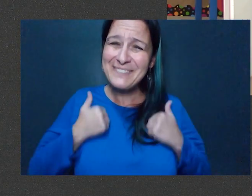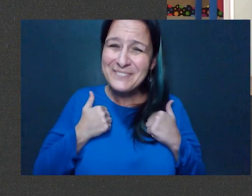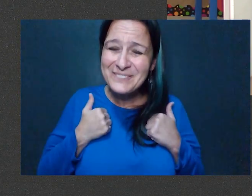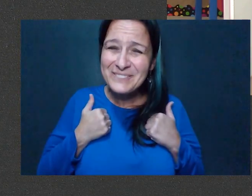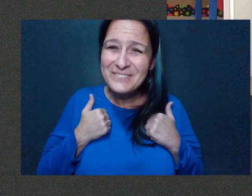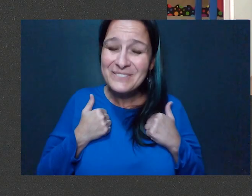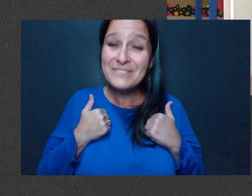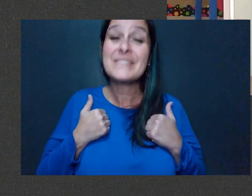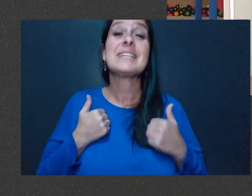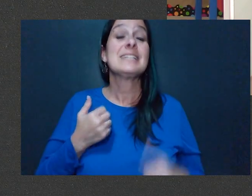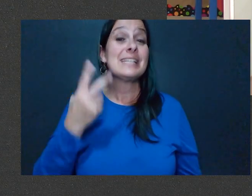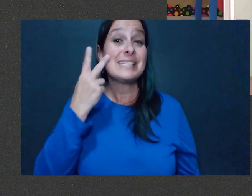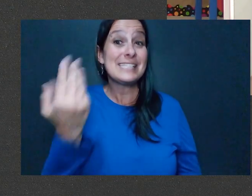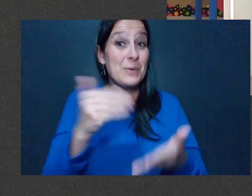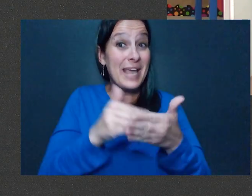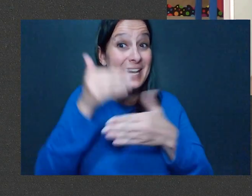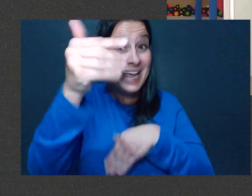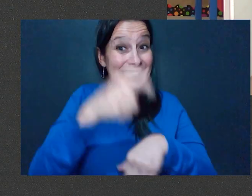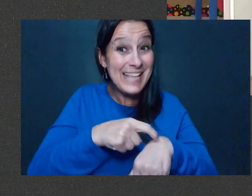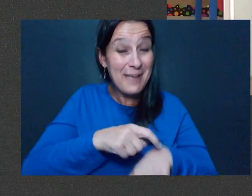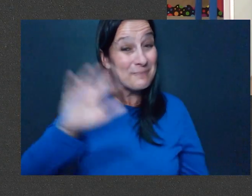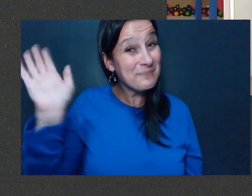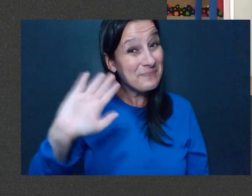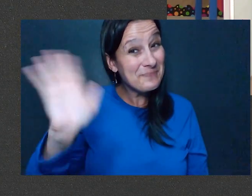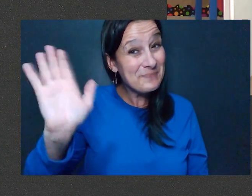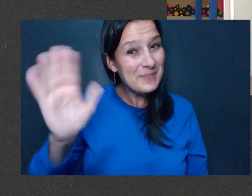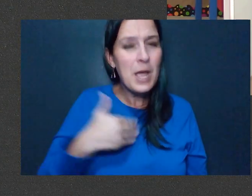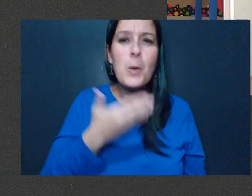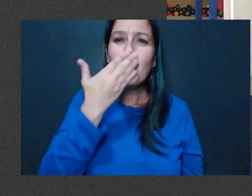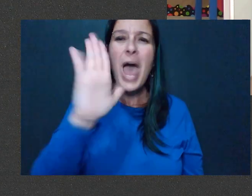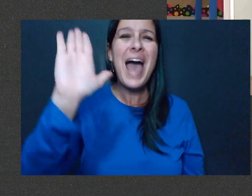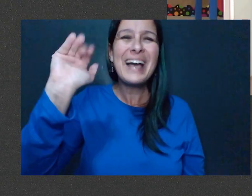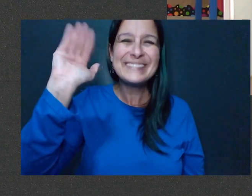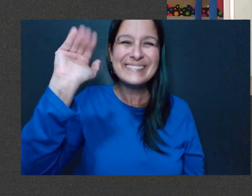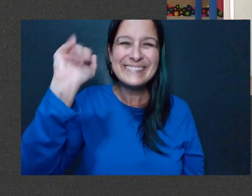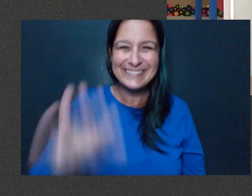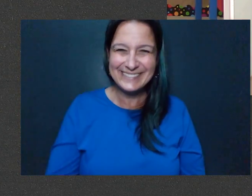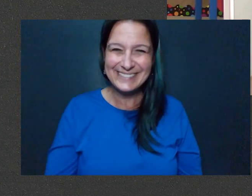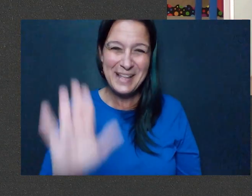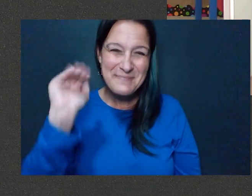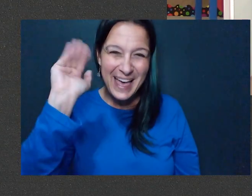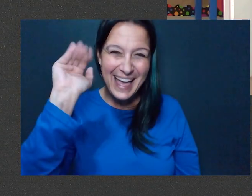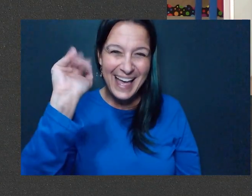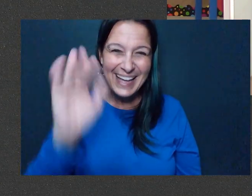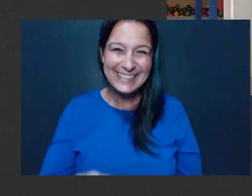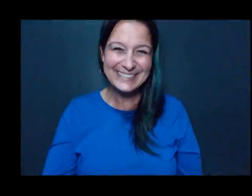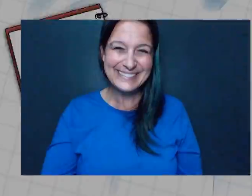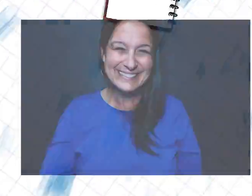Until we see you again next time, blow 'em a kiss. Bye.